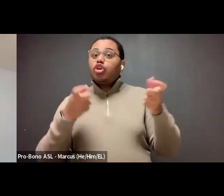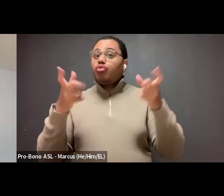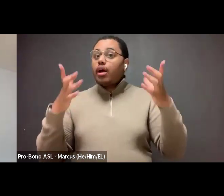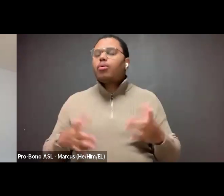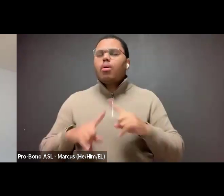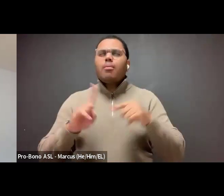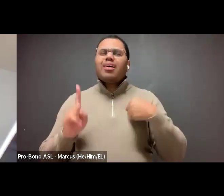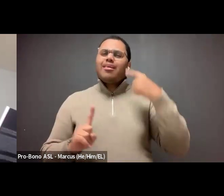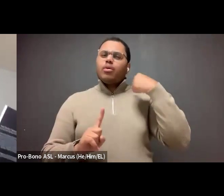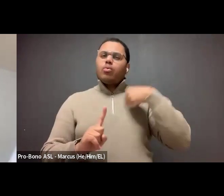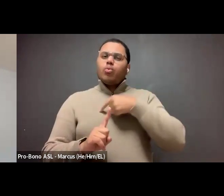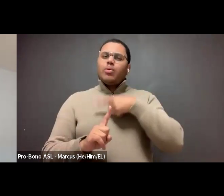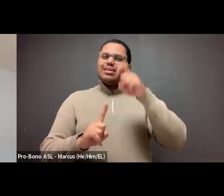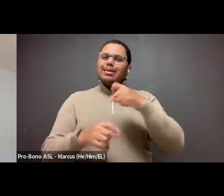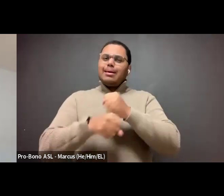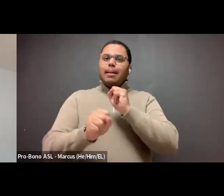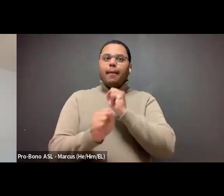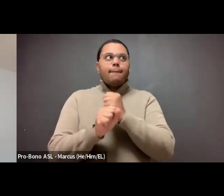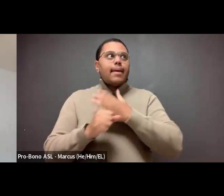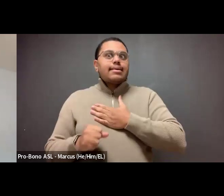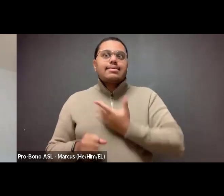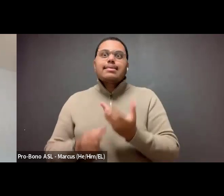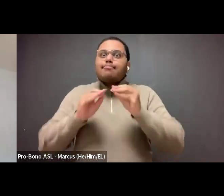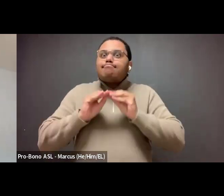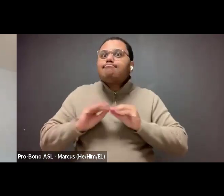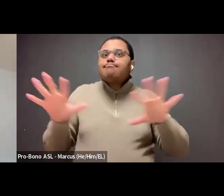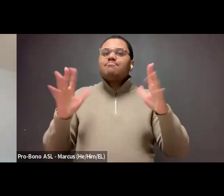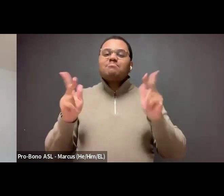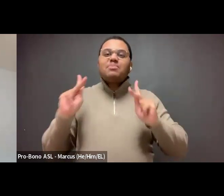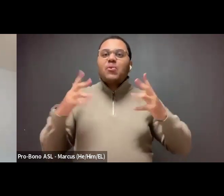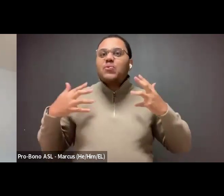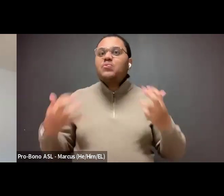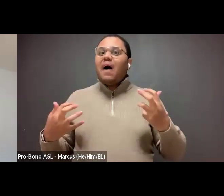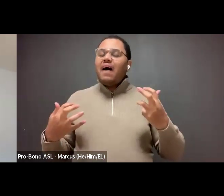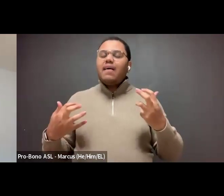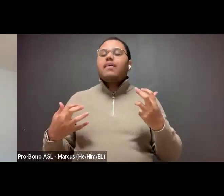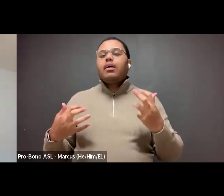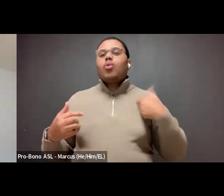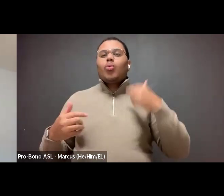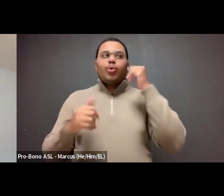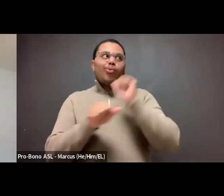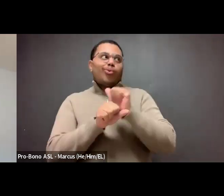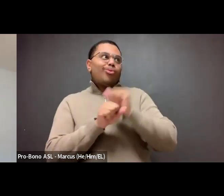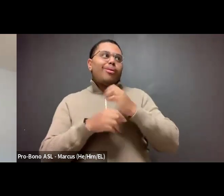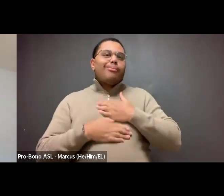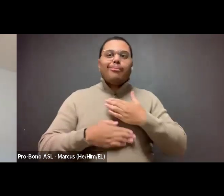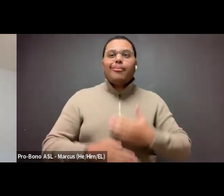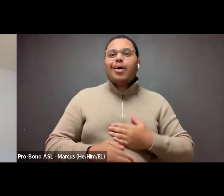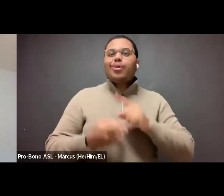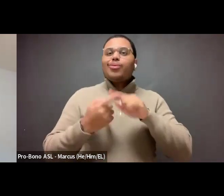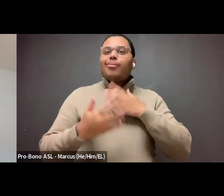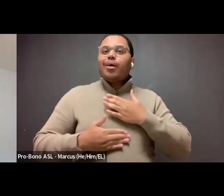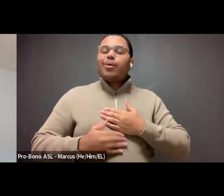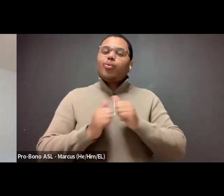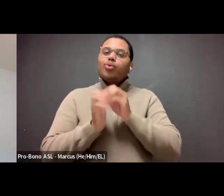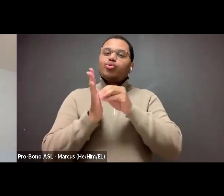make consent contagious. And so I know that we are working body to body with students in our classroom.